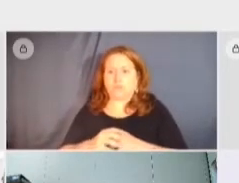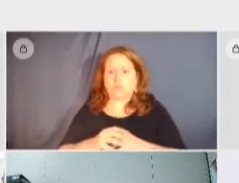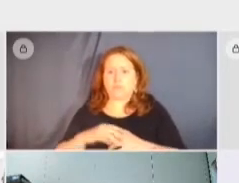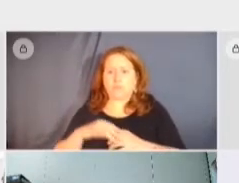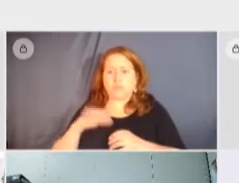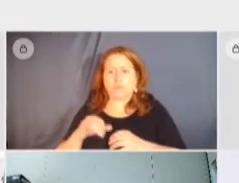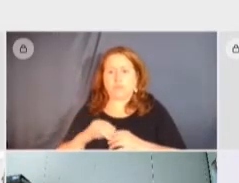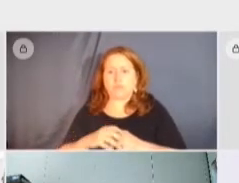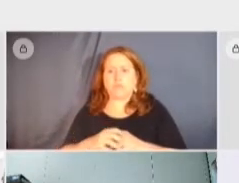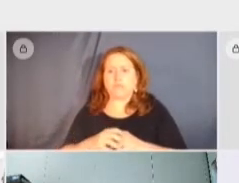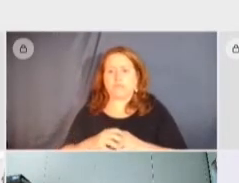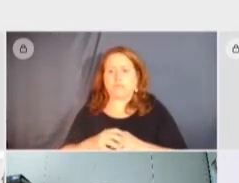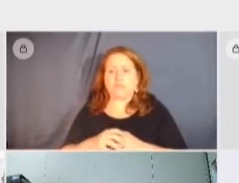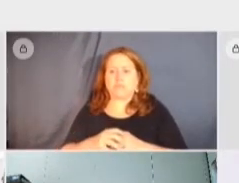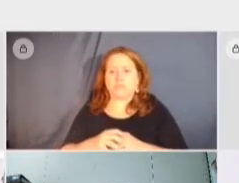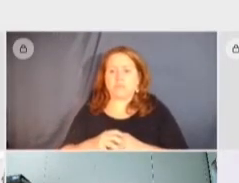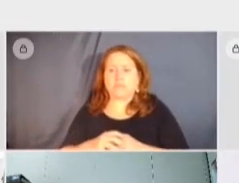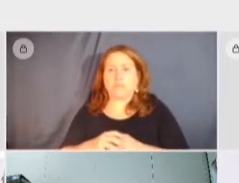task.